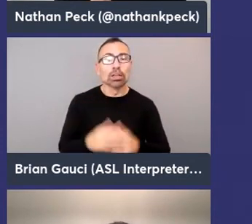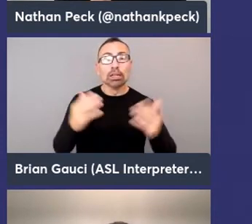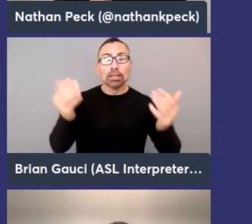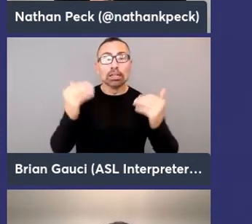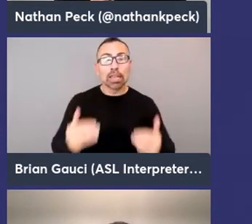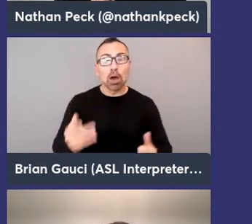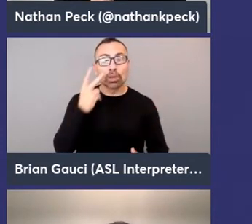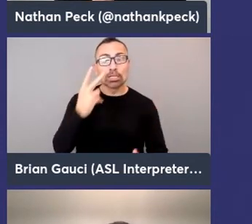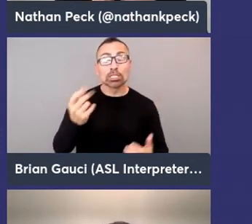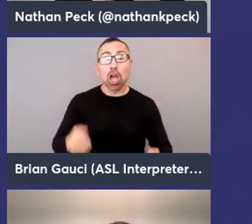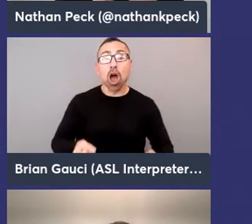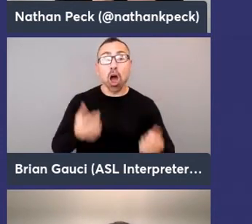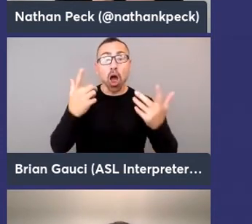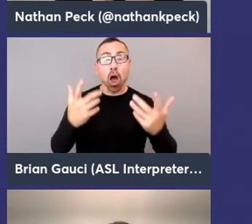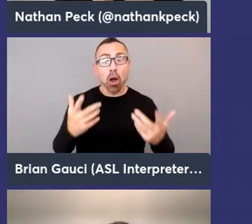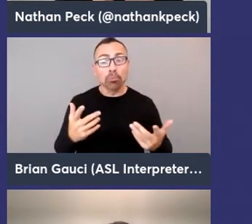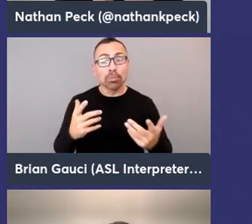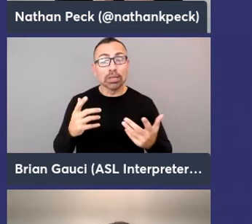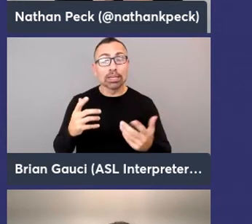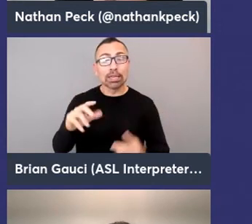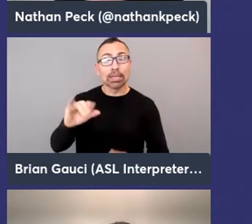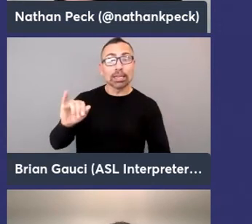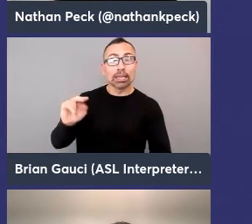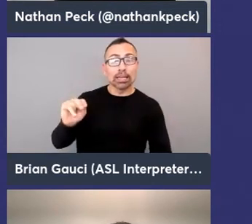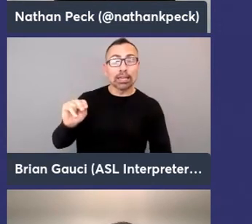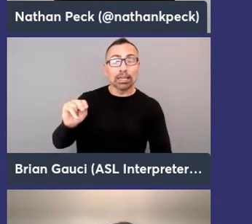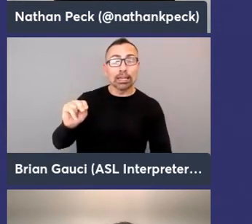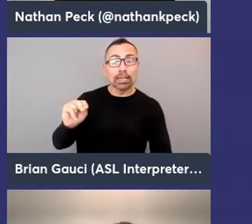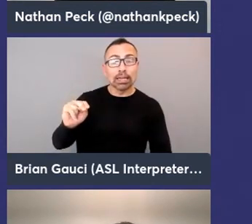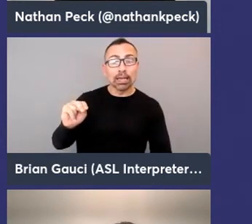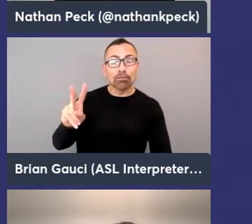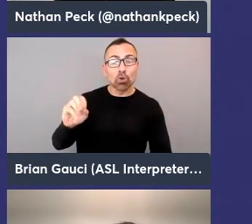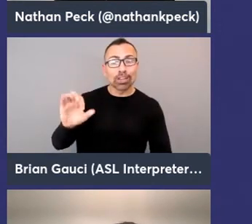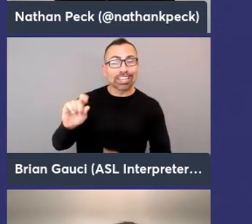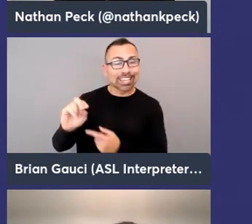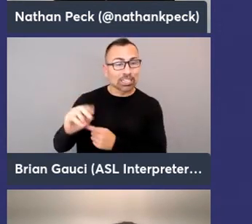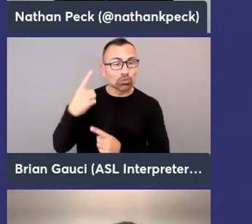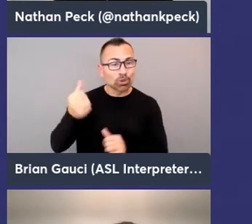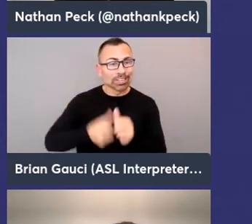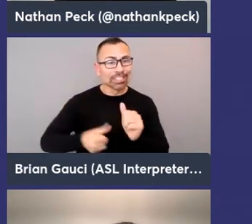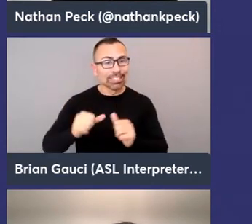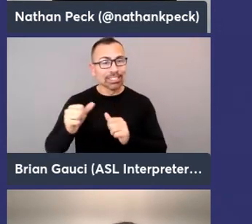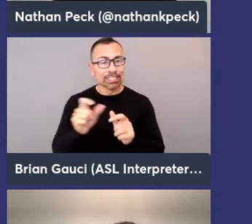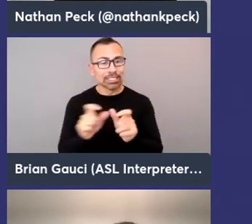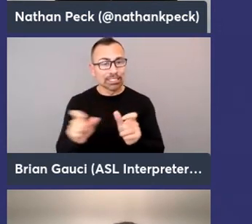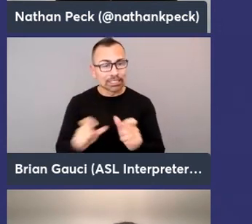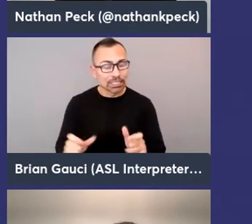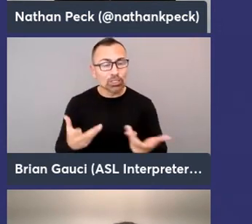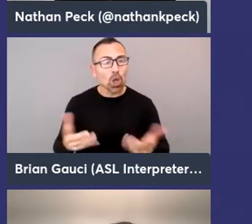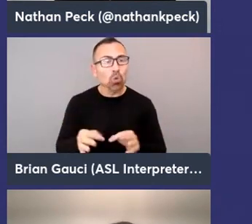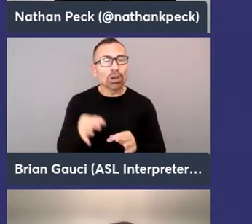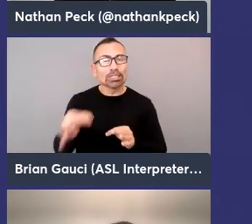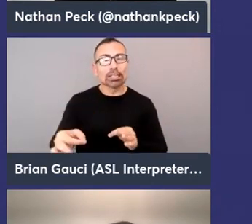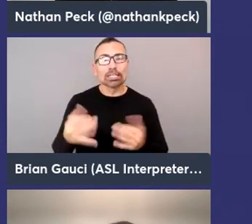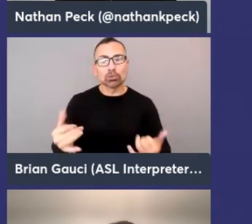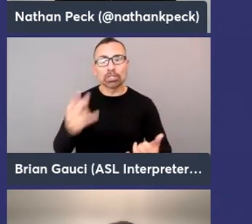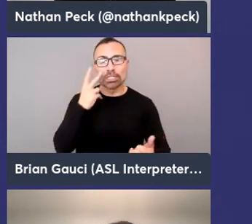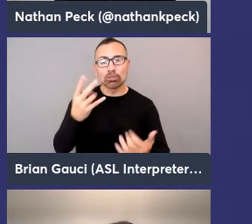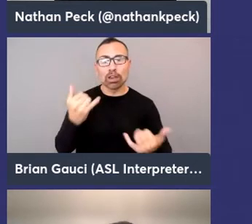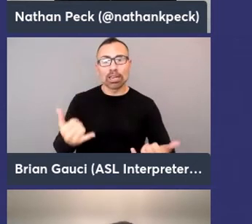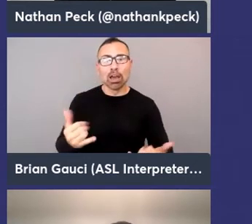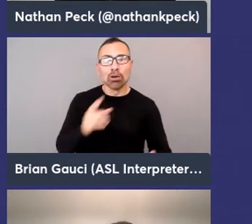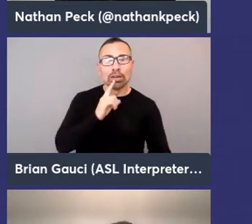per instance, and what's the latency of the model. So in this case, the model latency is 1.32 seconds. The